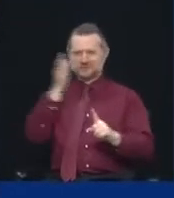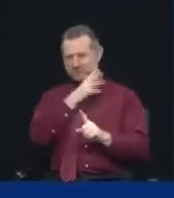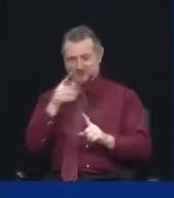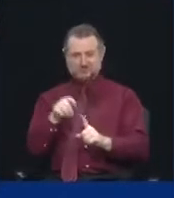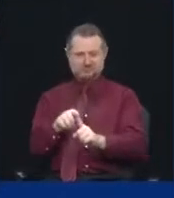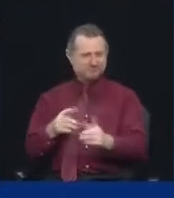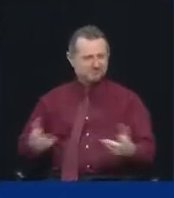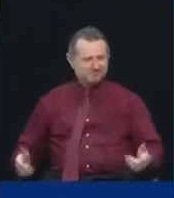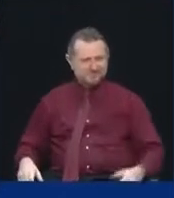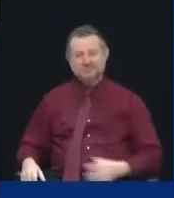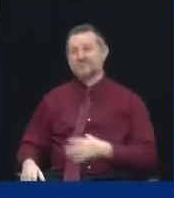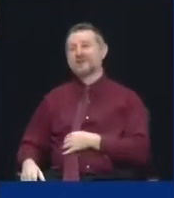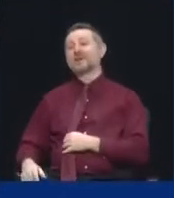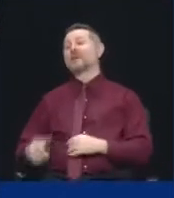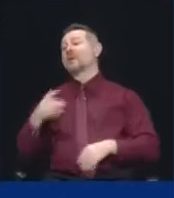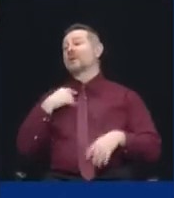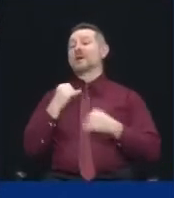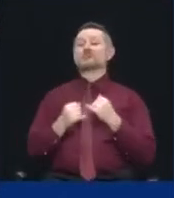Last point.